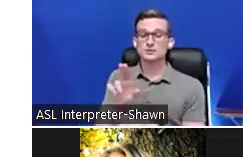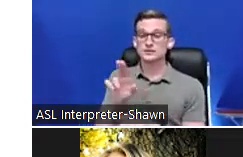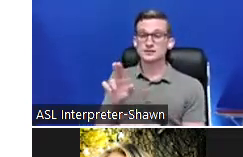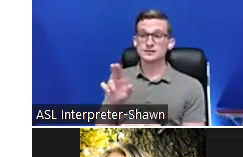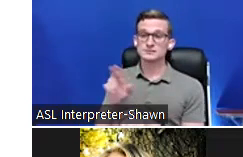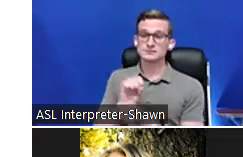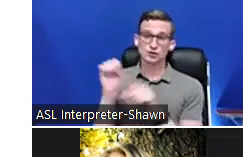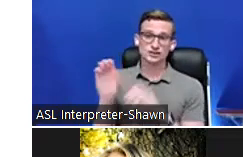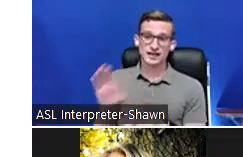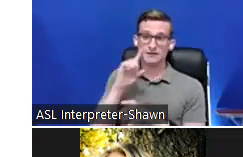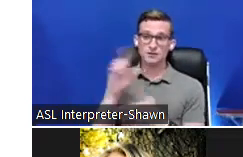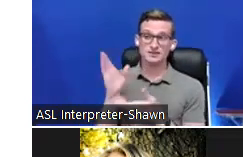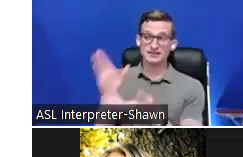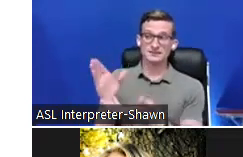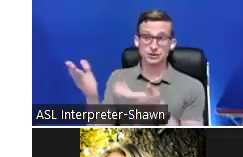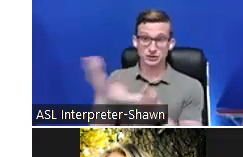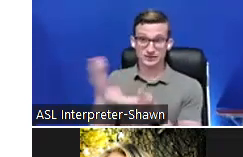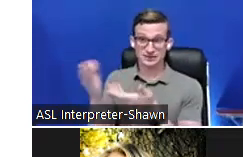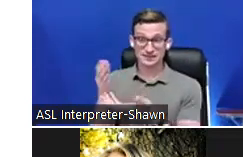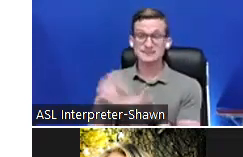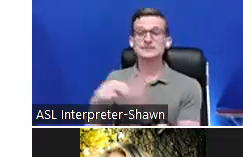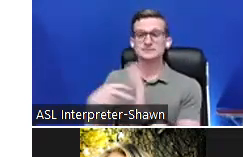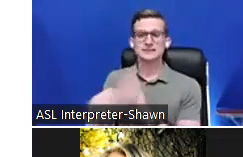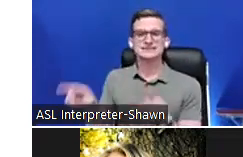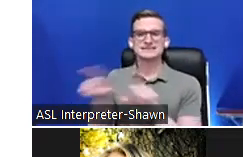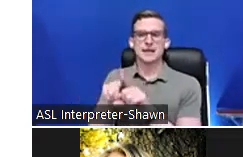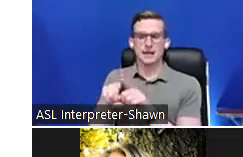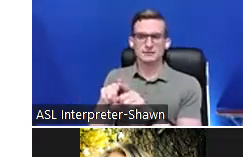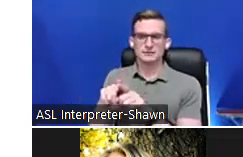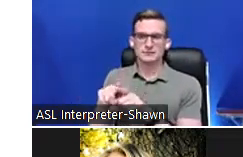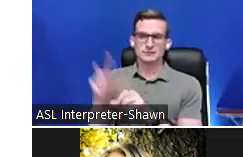services, the same personnel rules apply. So that is also clarified.